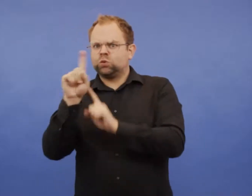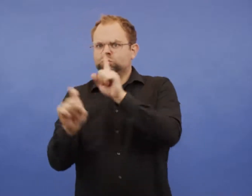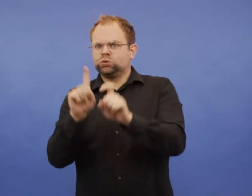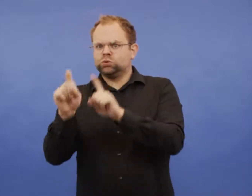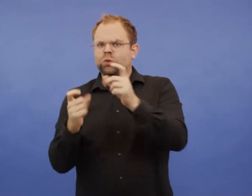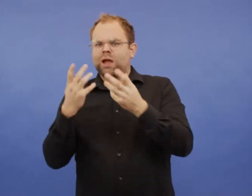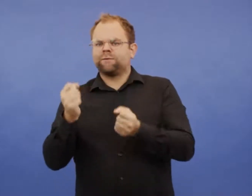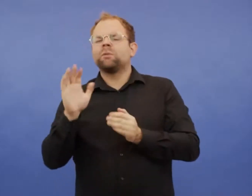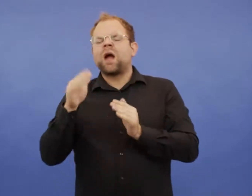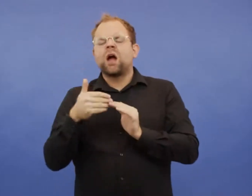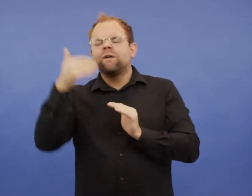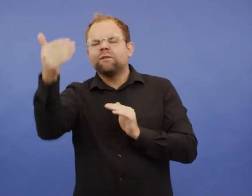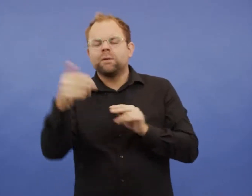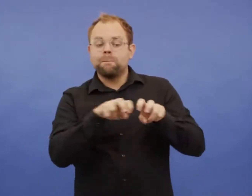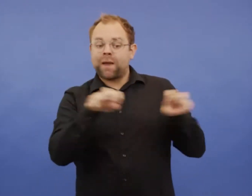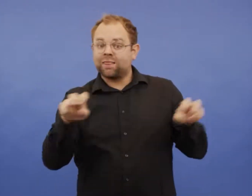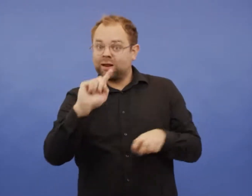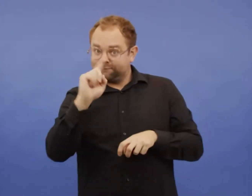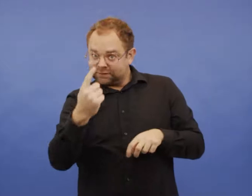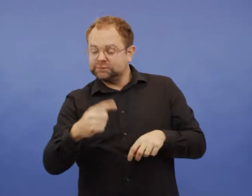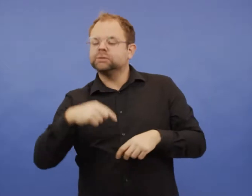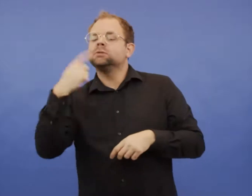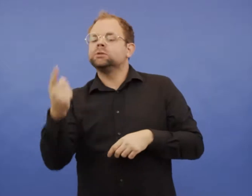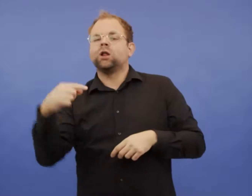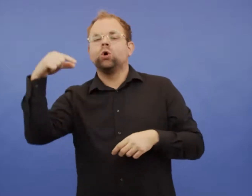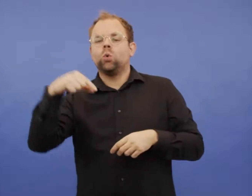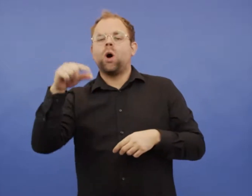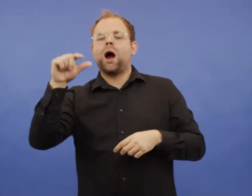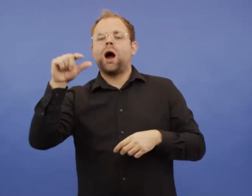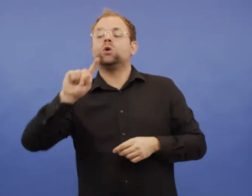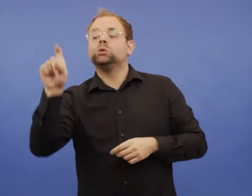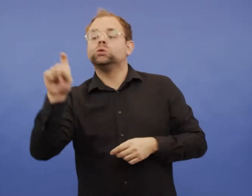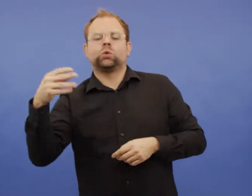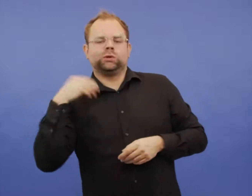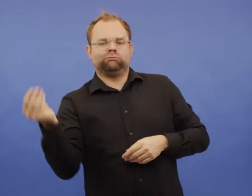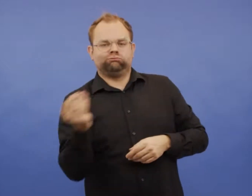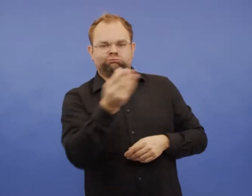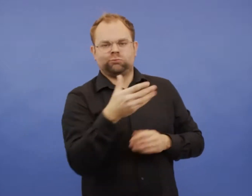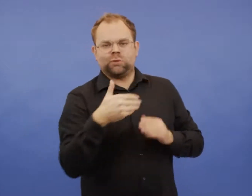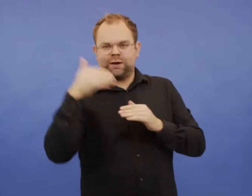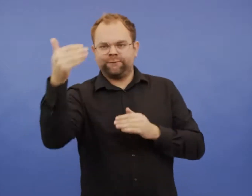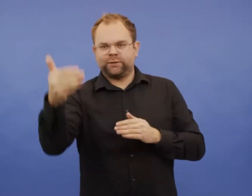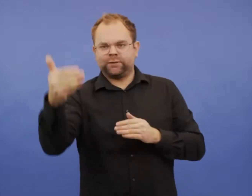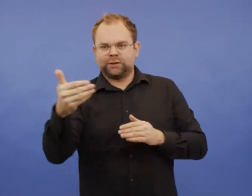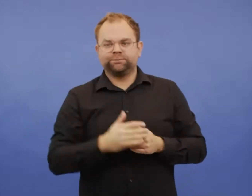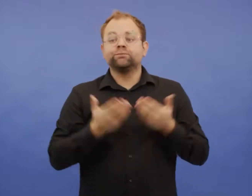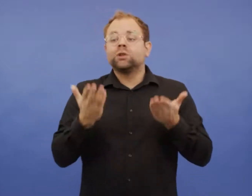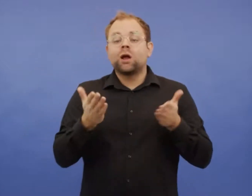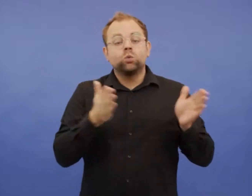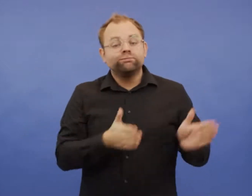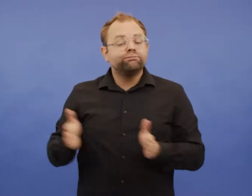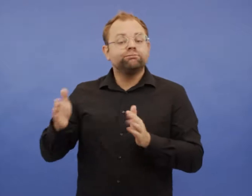the report by the Special Rapporteur team, its findings and key recommendations. I'm delighted to introduce Will